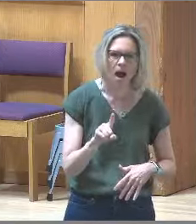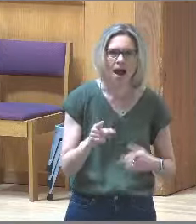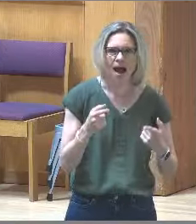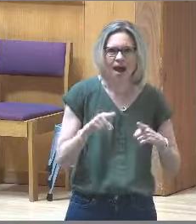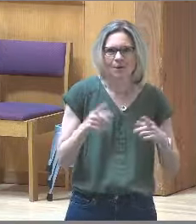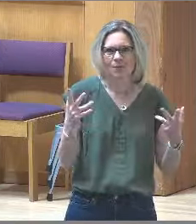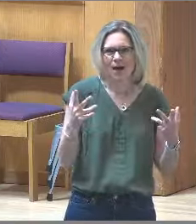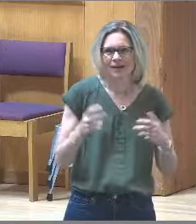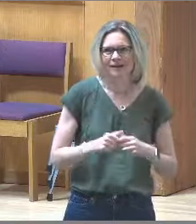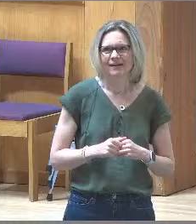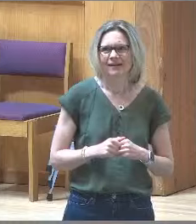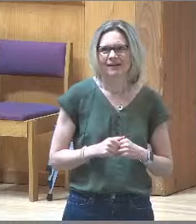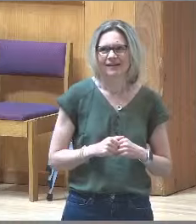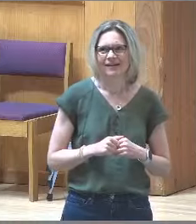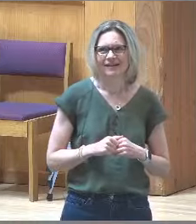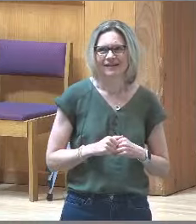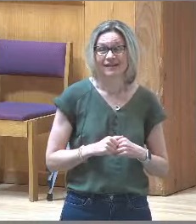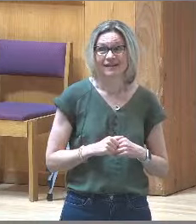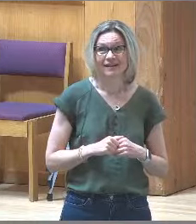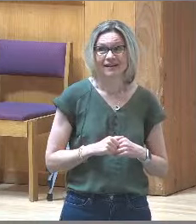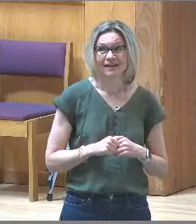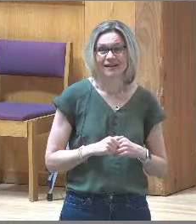to me?